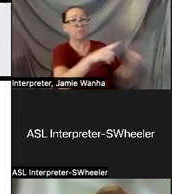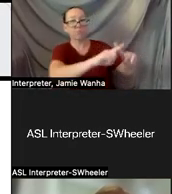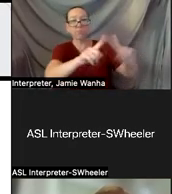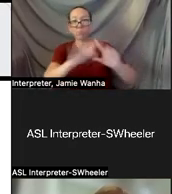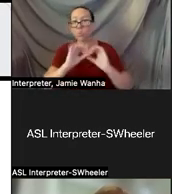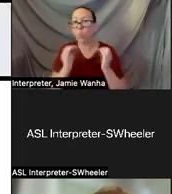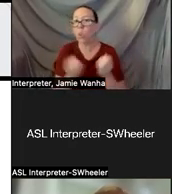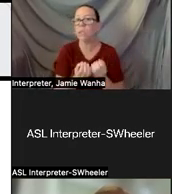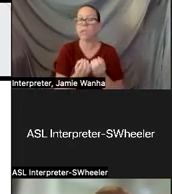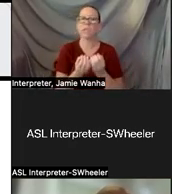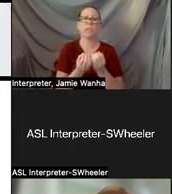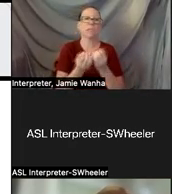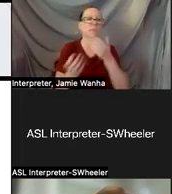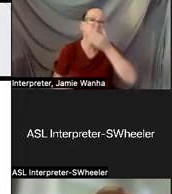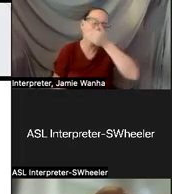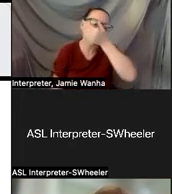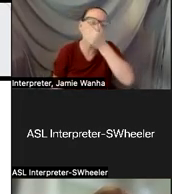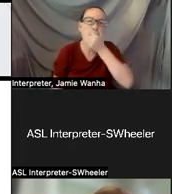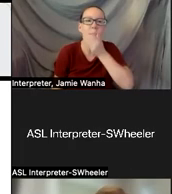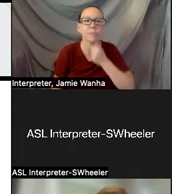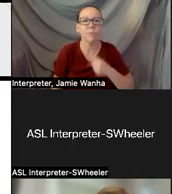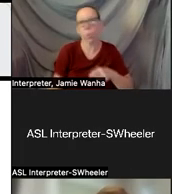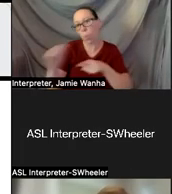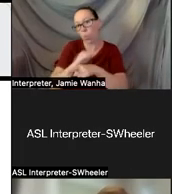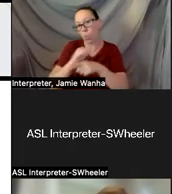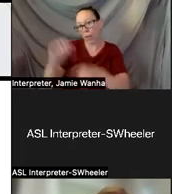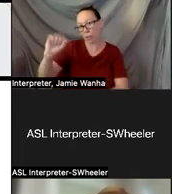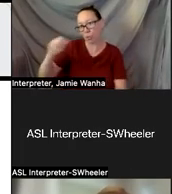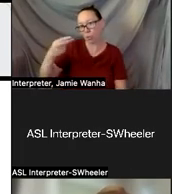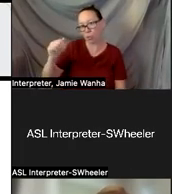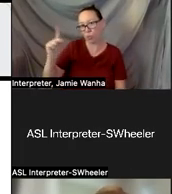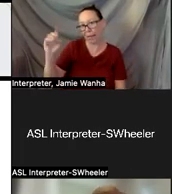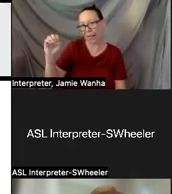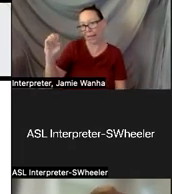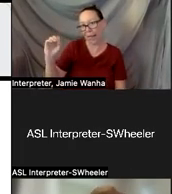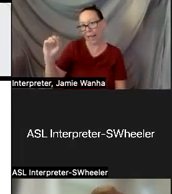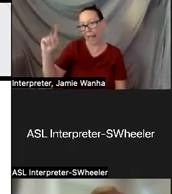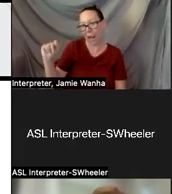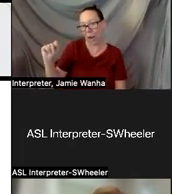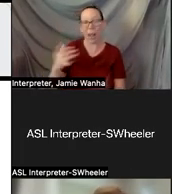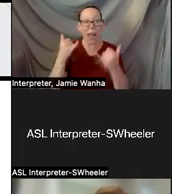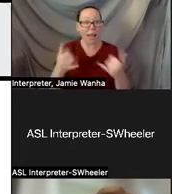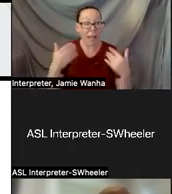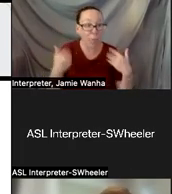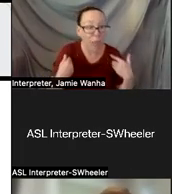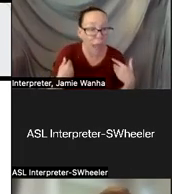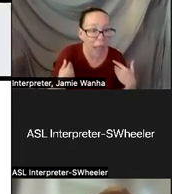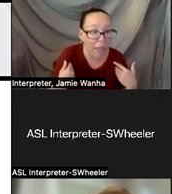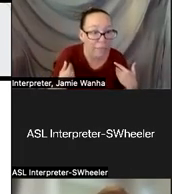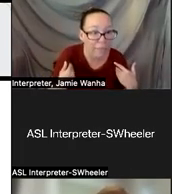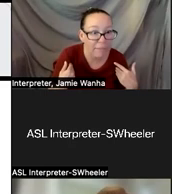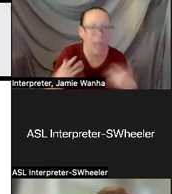track shakeout participation throughout Southern California during shakeout. We now have a new committee called Shakeout to